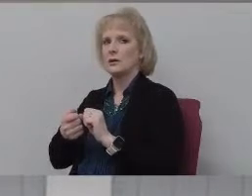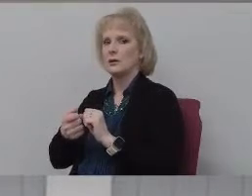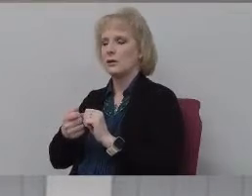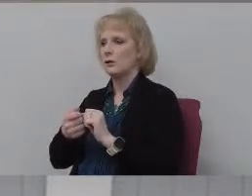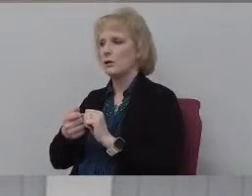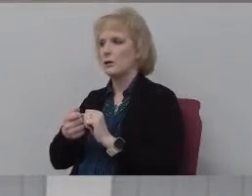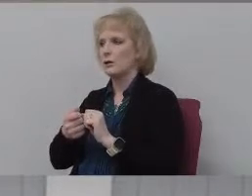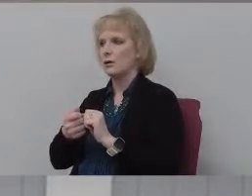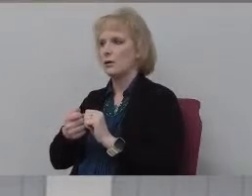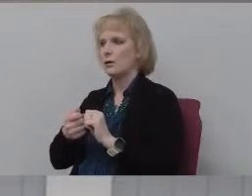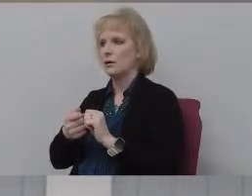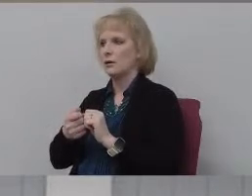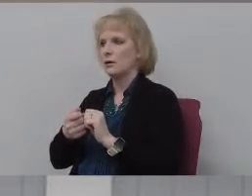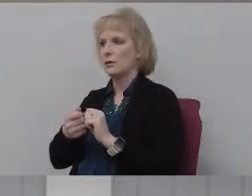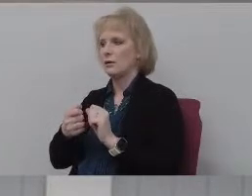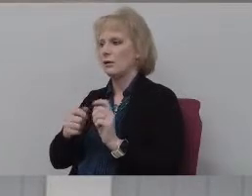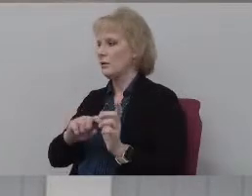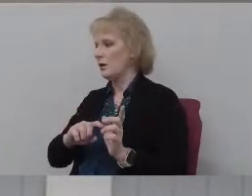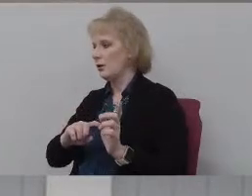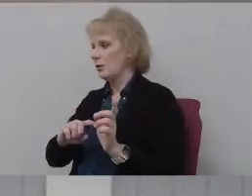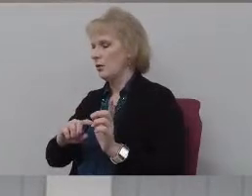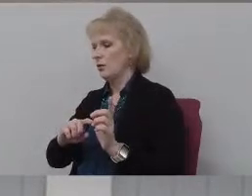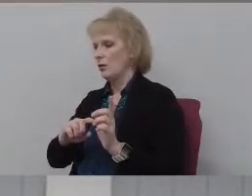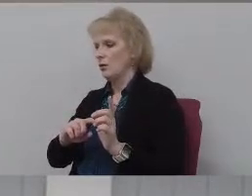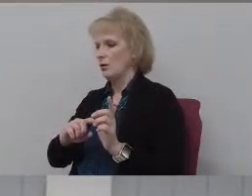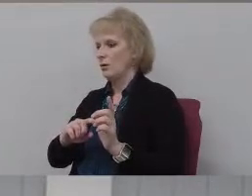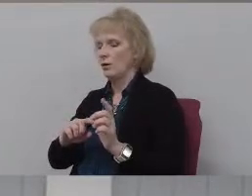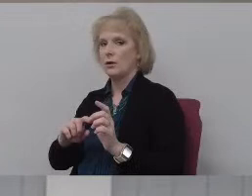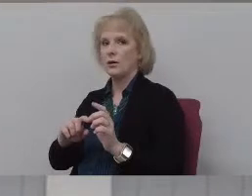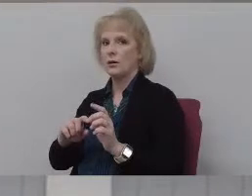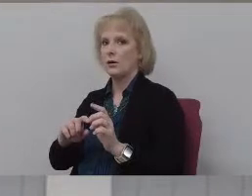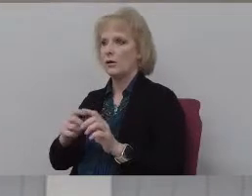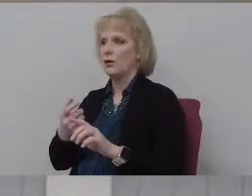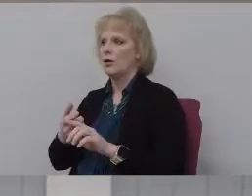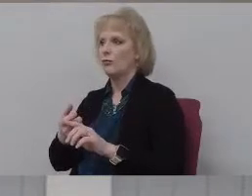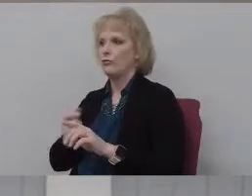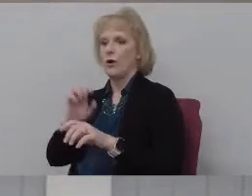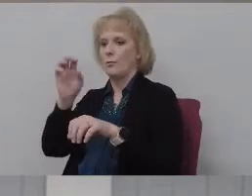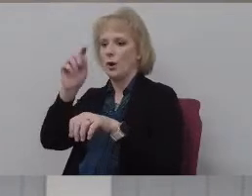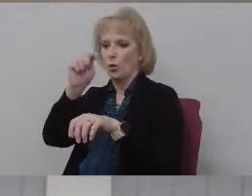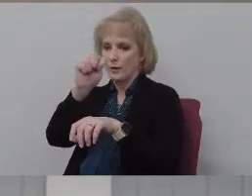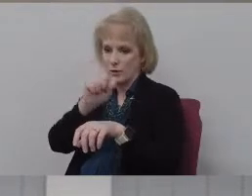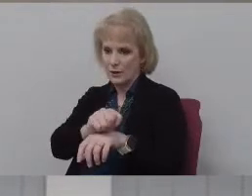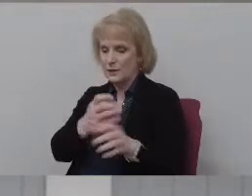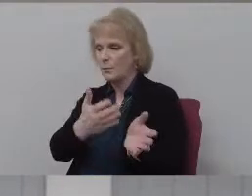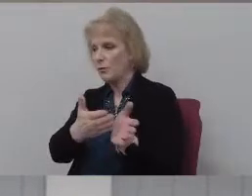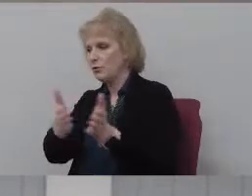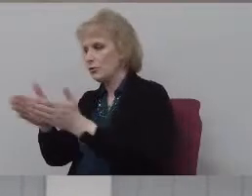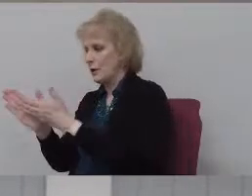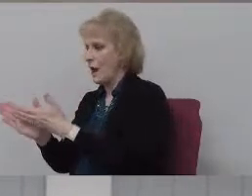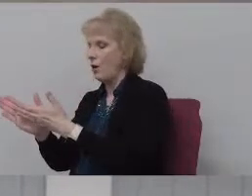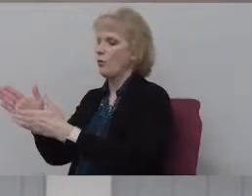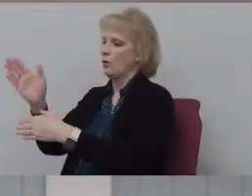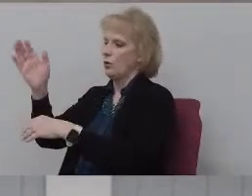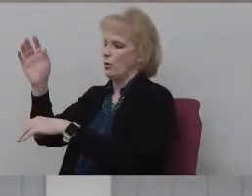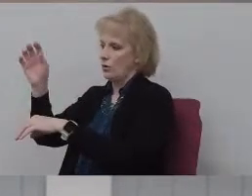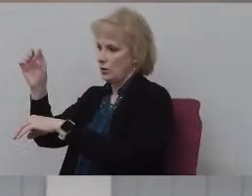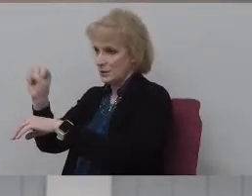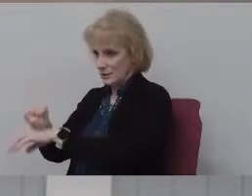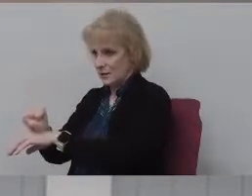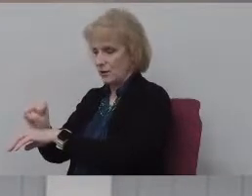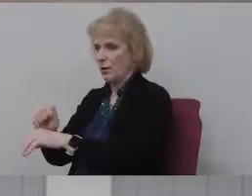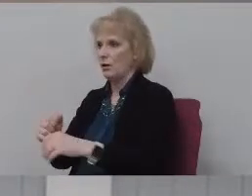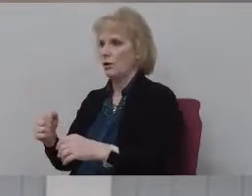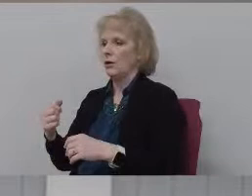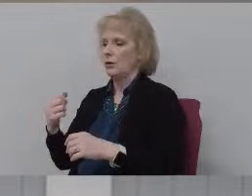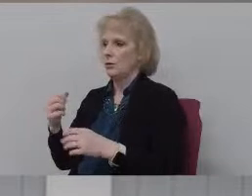but now they've added to this thing the synagogue. How in the world that came to be, the Bible doesn't tell us. Now, we do know historically how it happened.